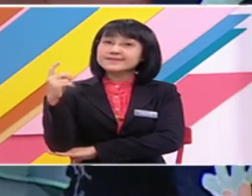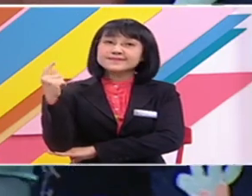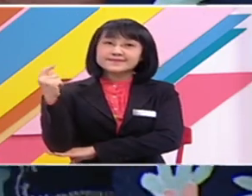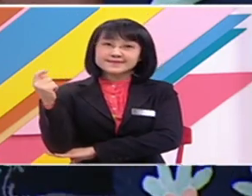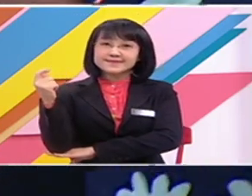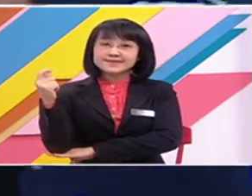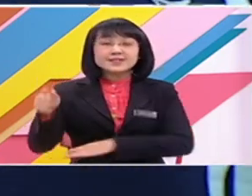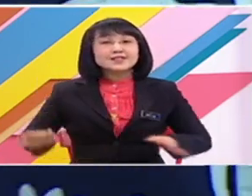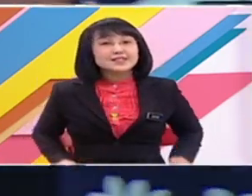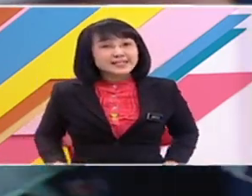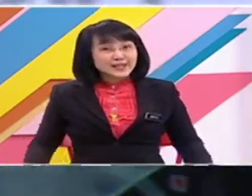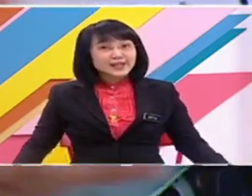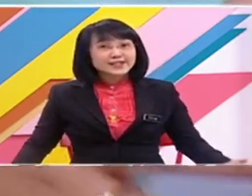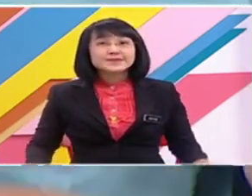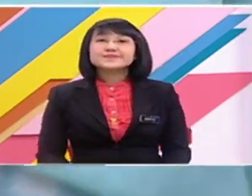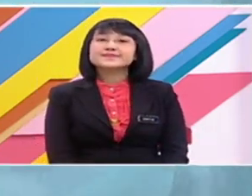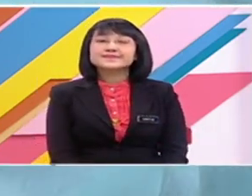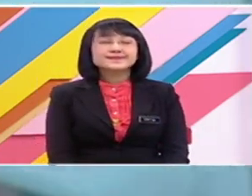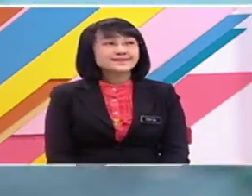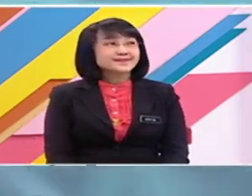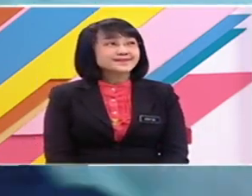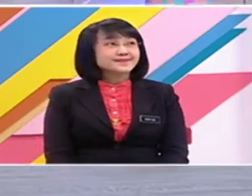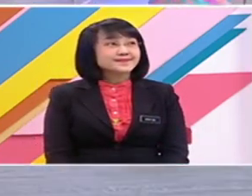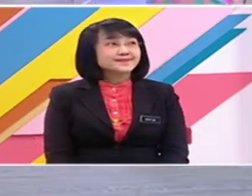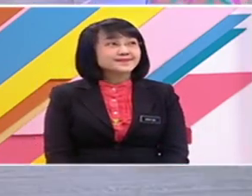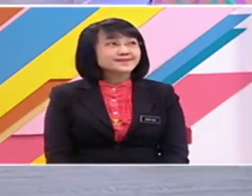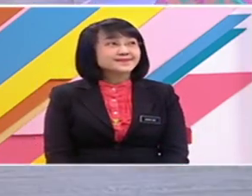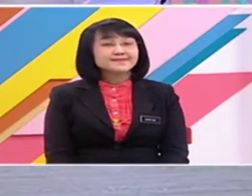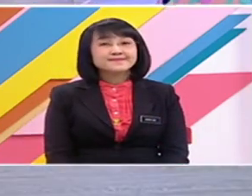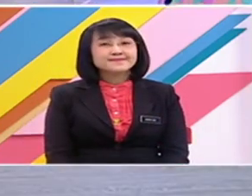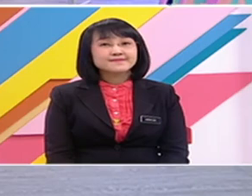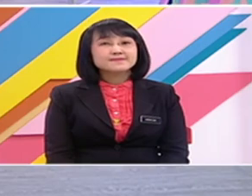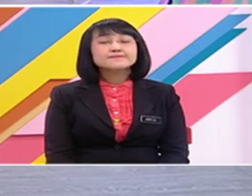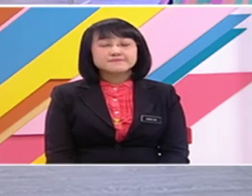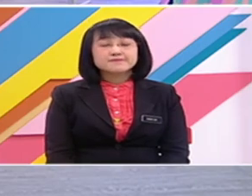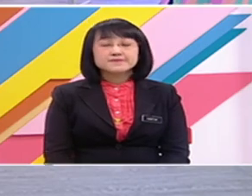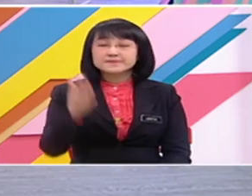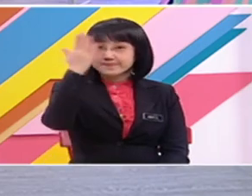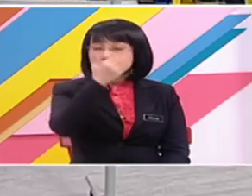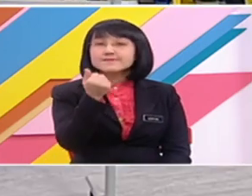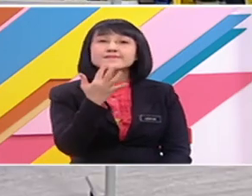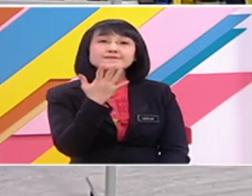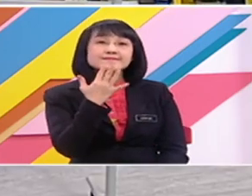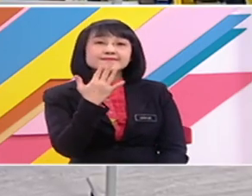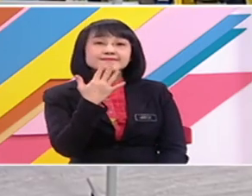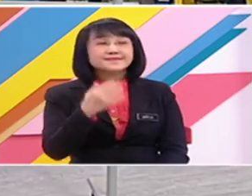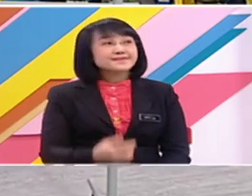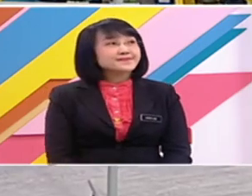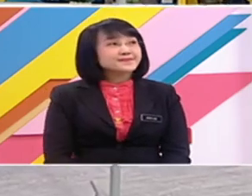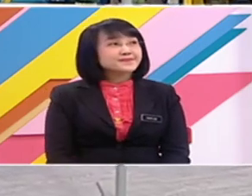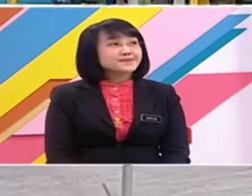S-K-I-R-T, skirt. Yes. That's a very nice color as well, teacher. Because